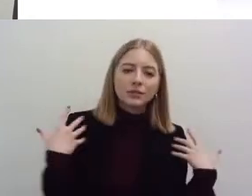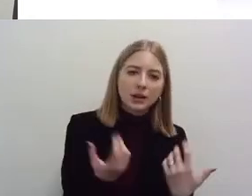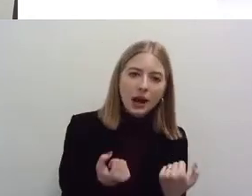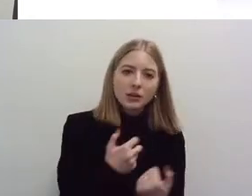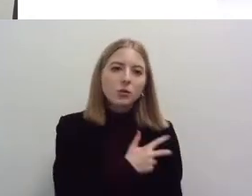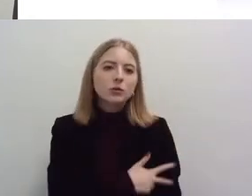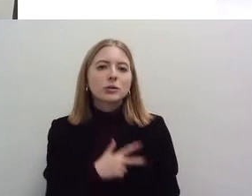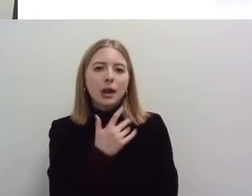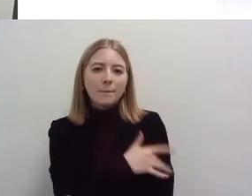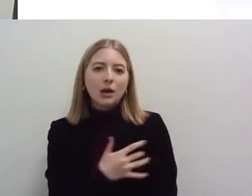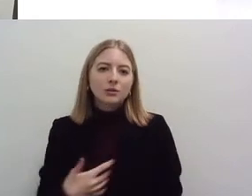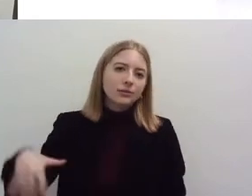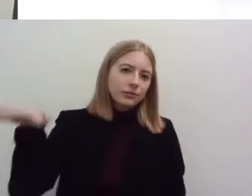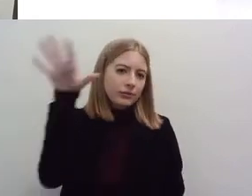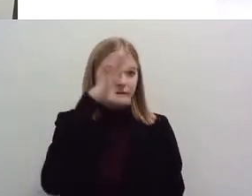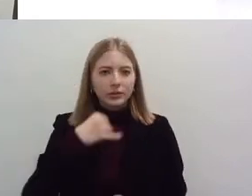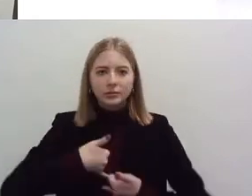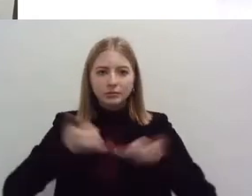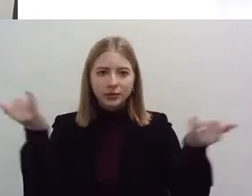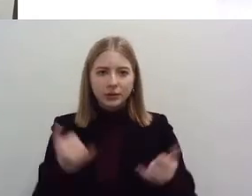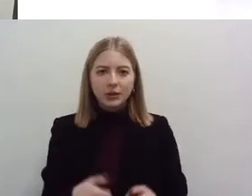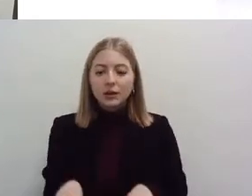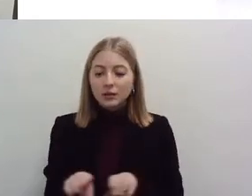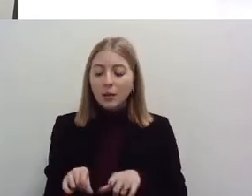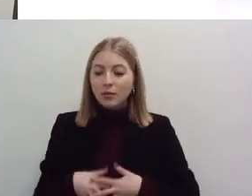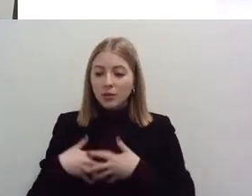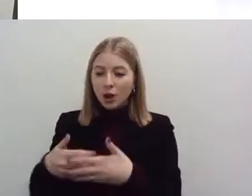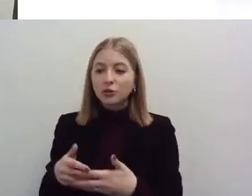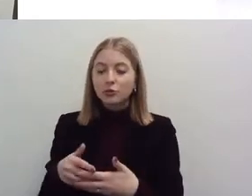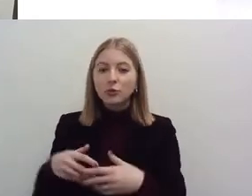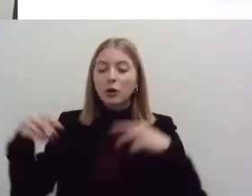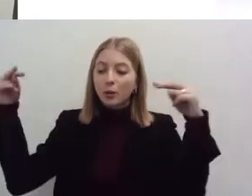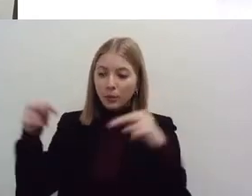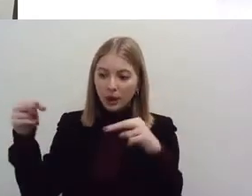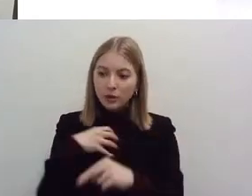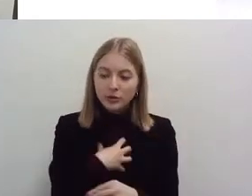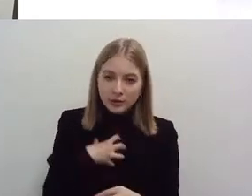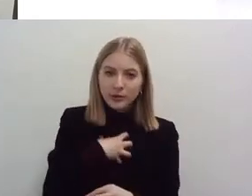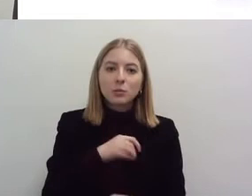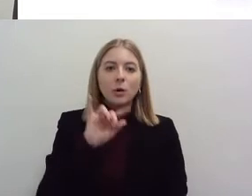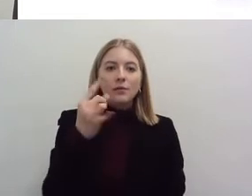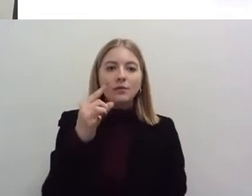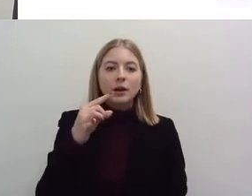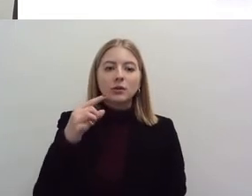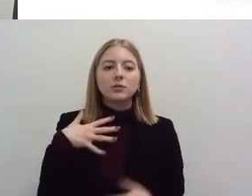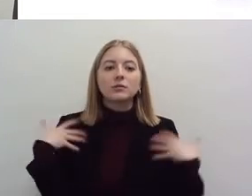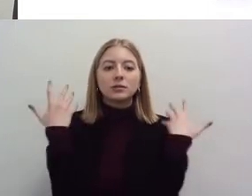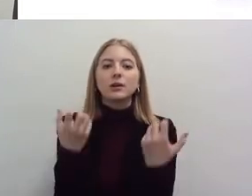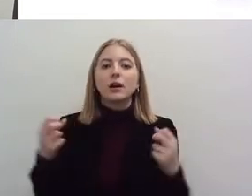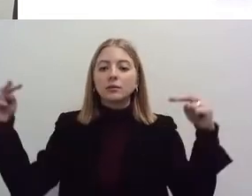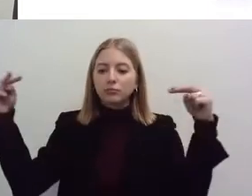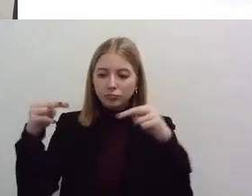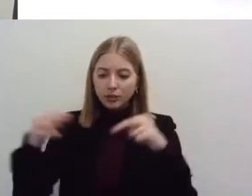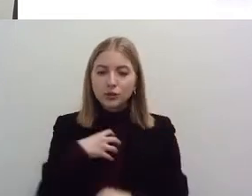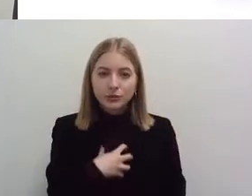health care after birth, and things like that. And also a huge participation in the daycare and preschool